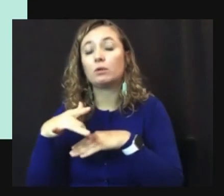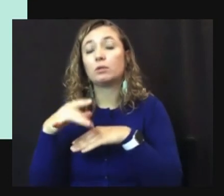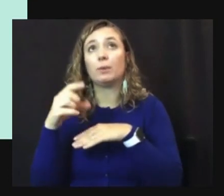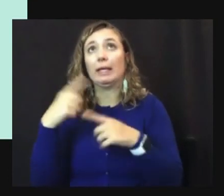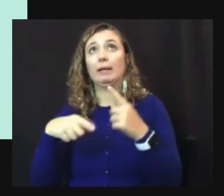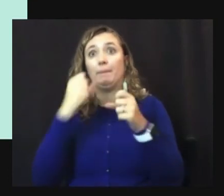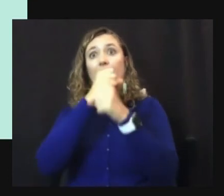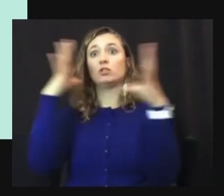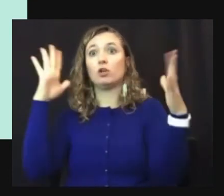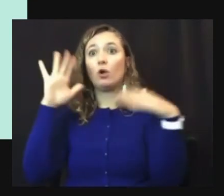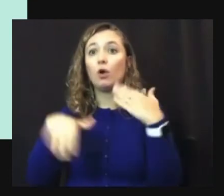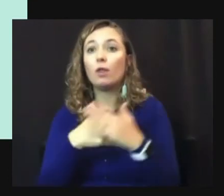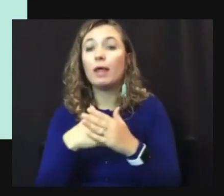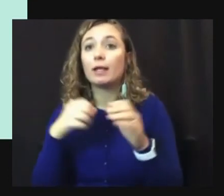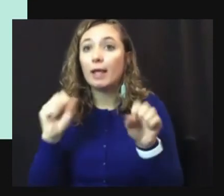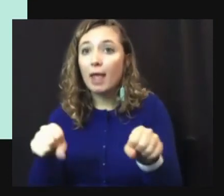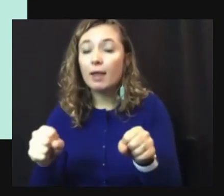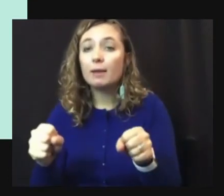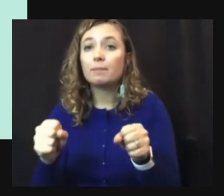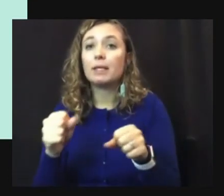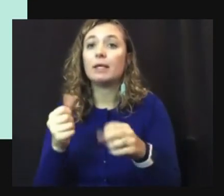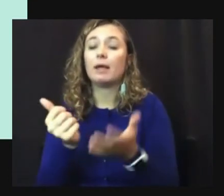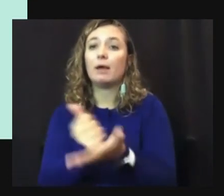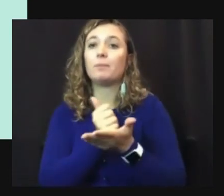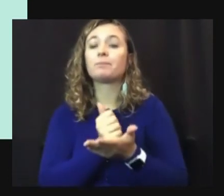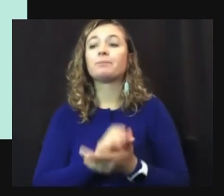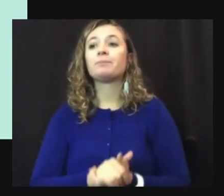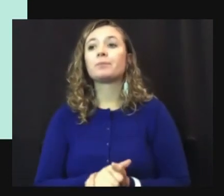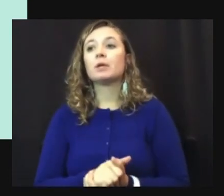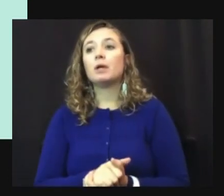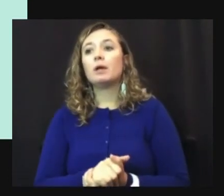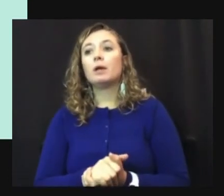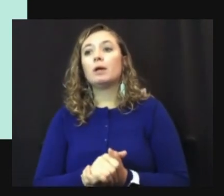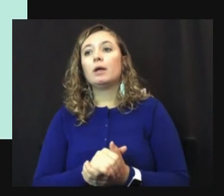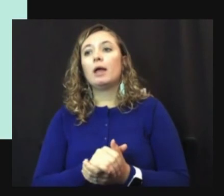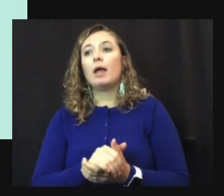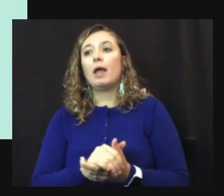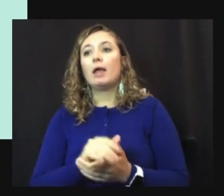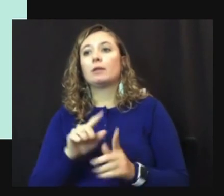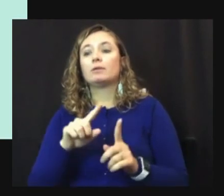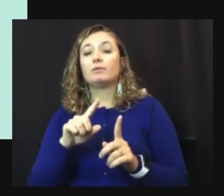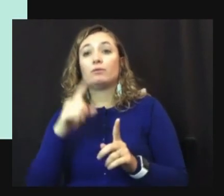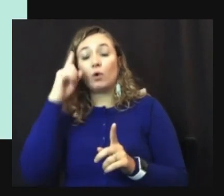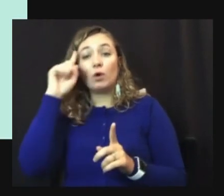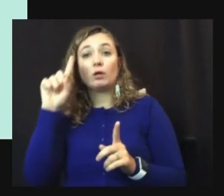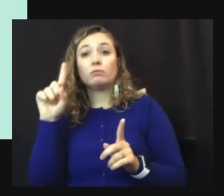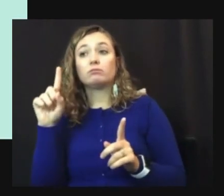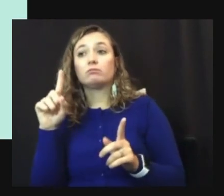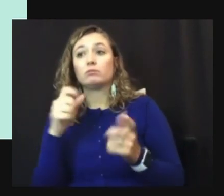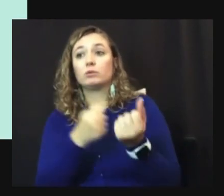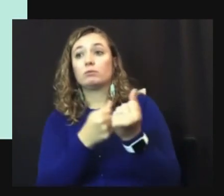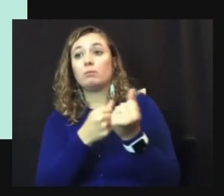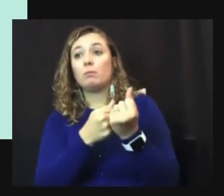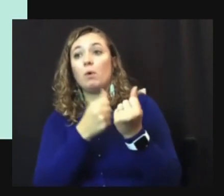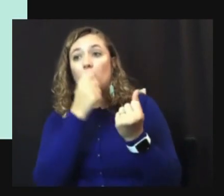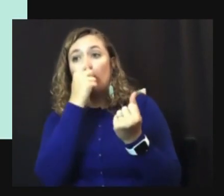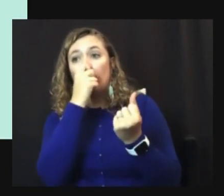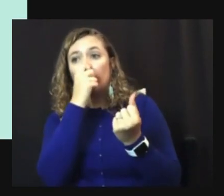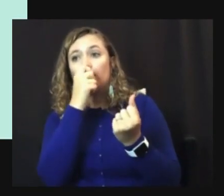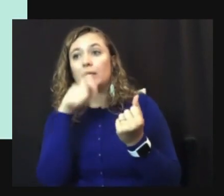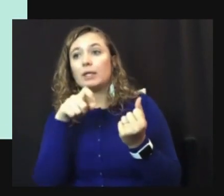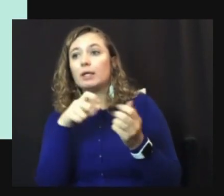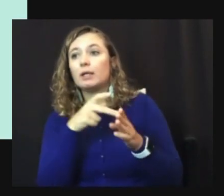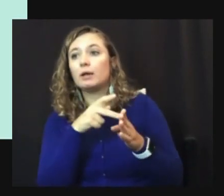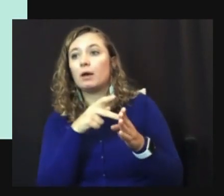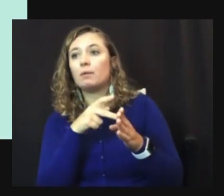in supports to maybe make suggestions or try something out and help us design something that hasn't been done before, maybe. But the